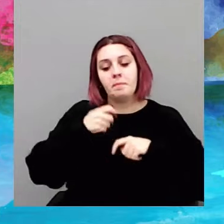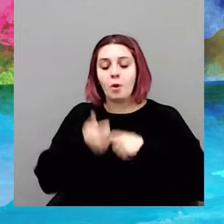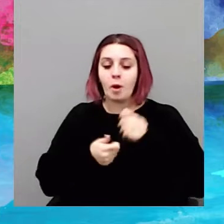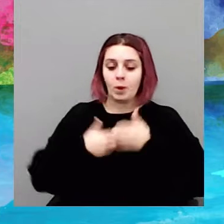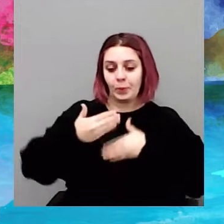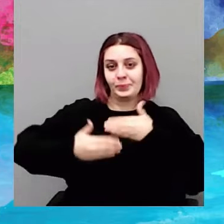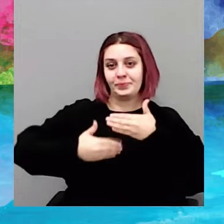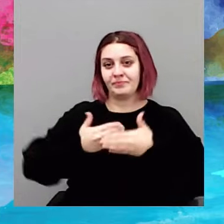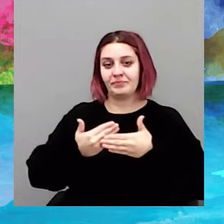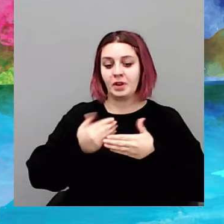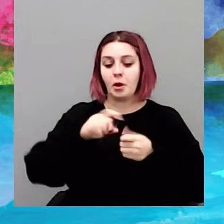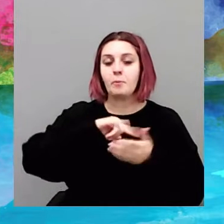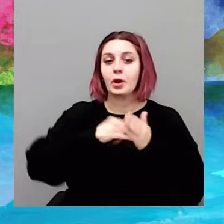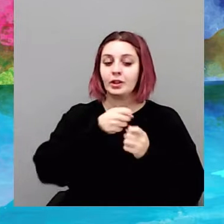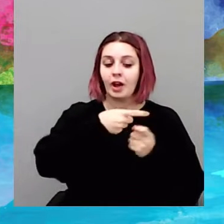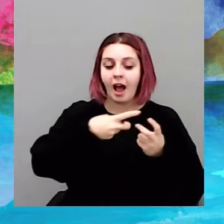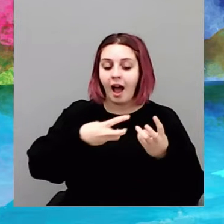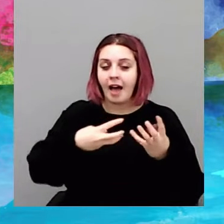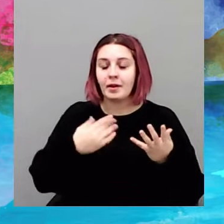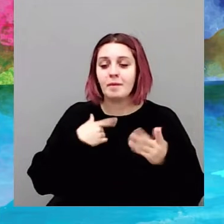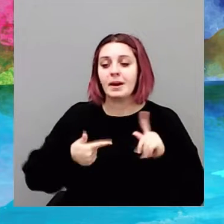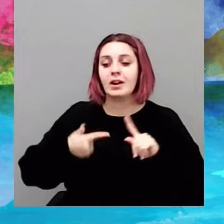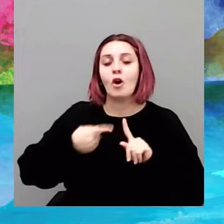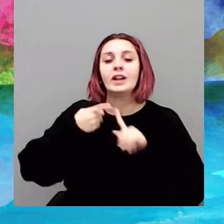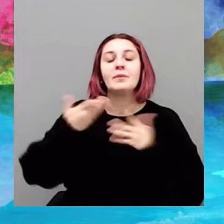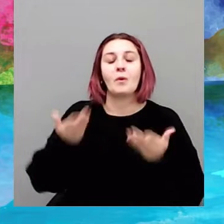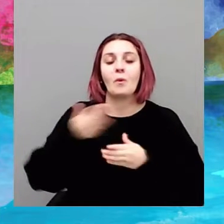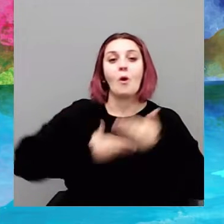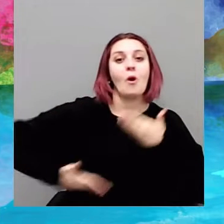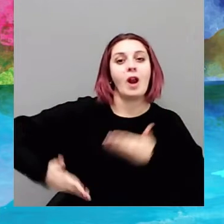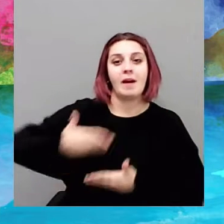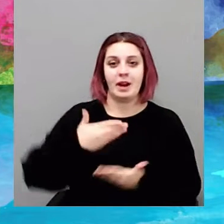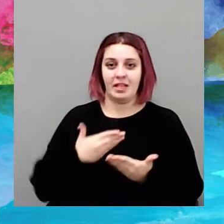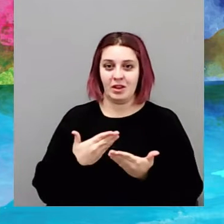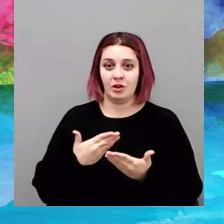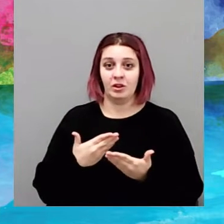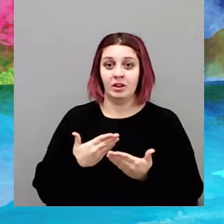moving forward with each one of the projects and collaborating,